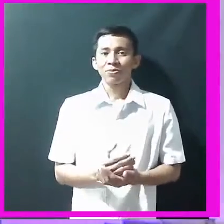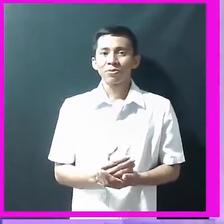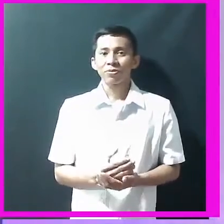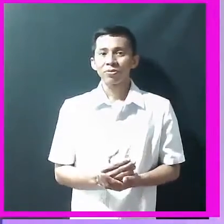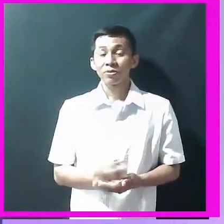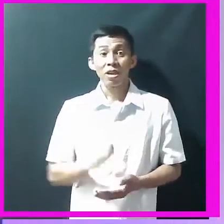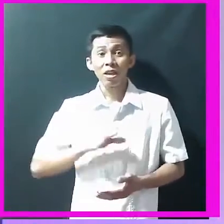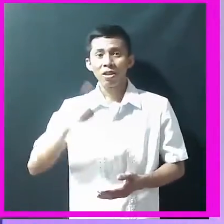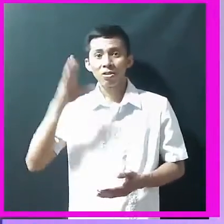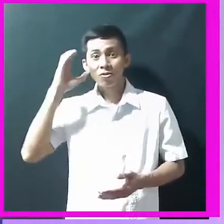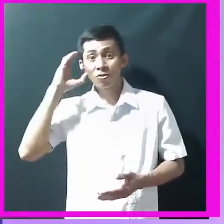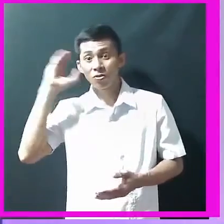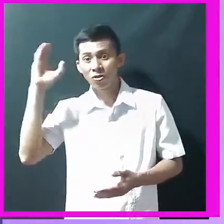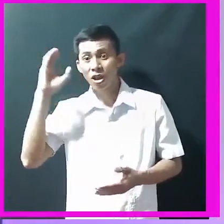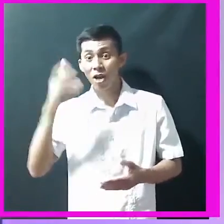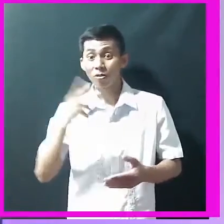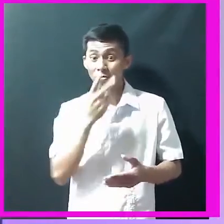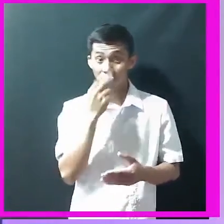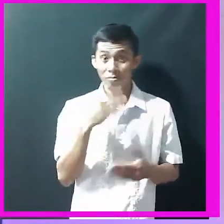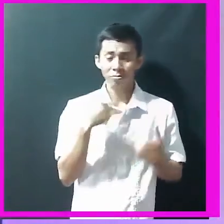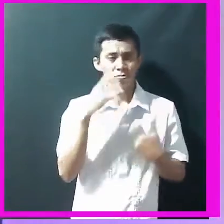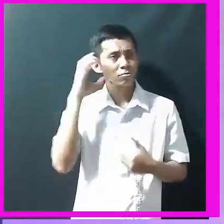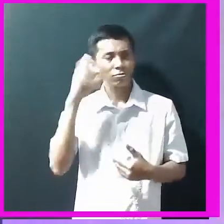yeah. I heard of a rumor